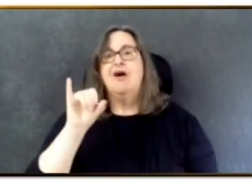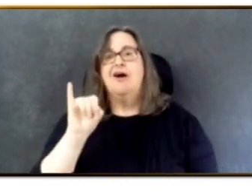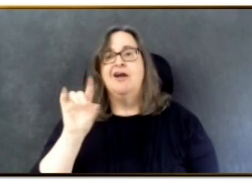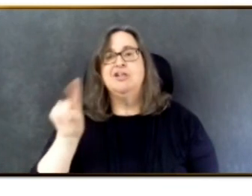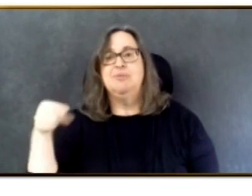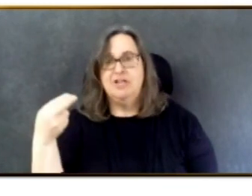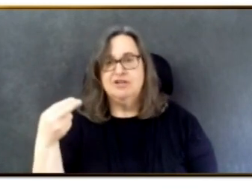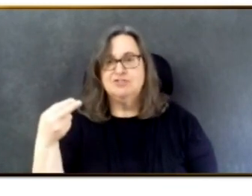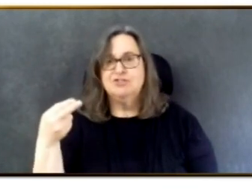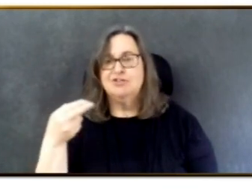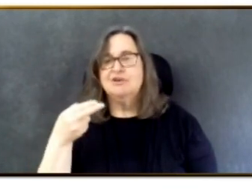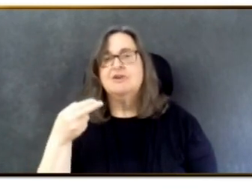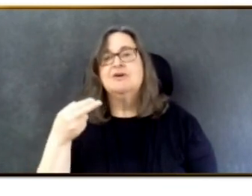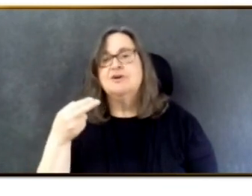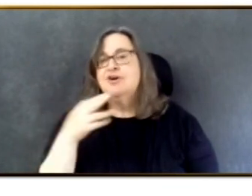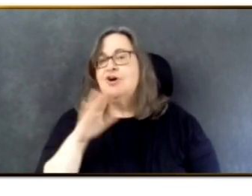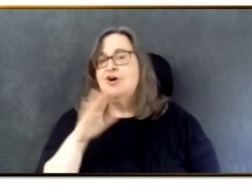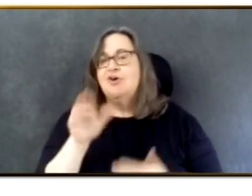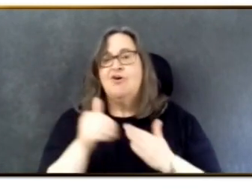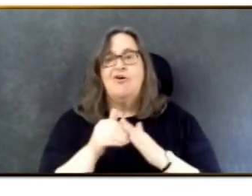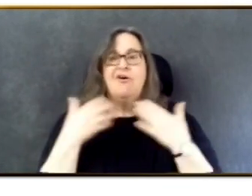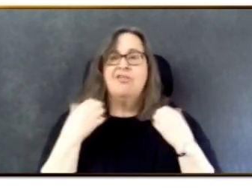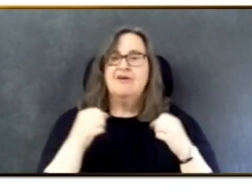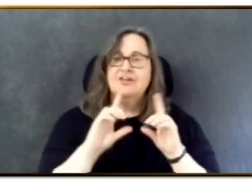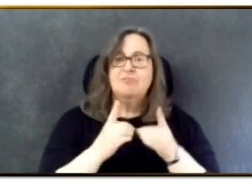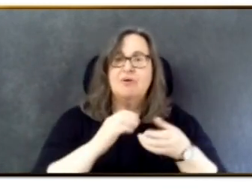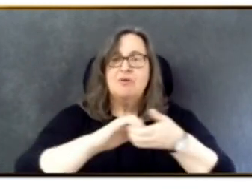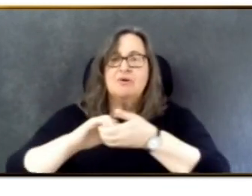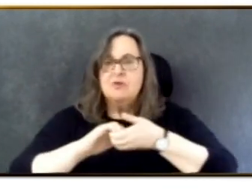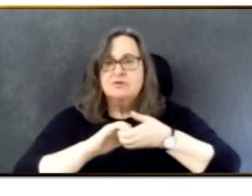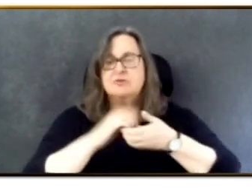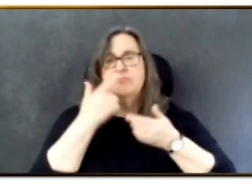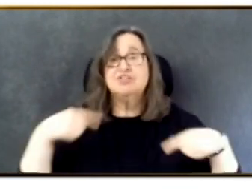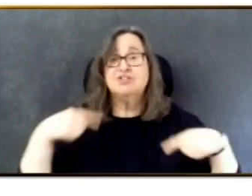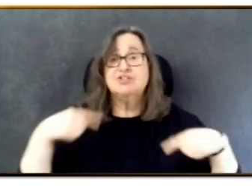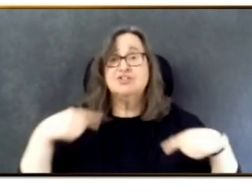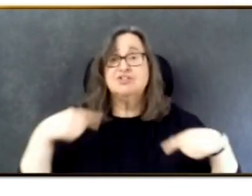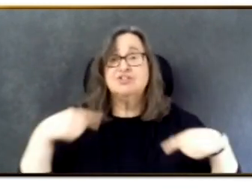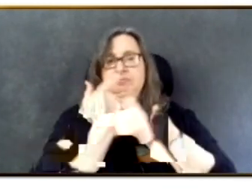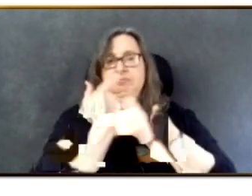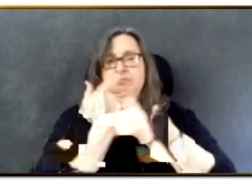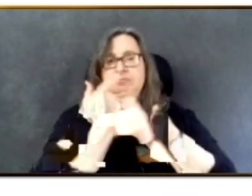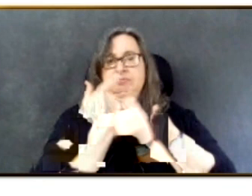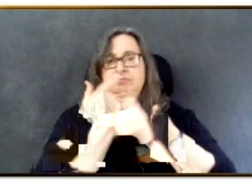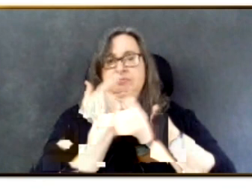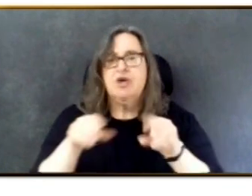health department partners, because of you, we have been able to educate